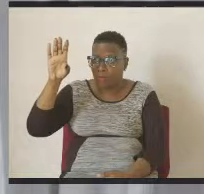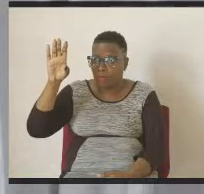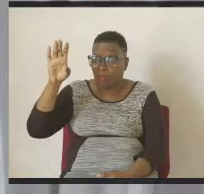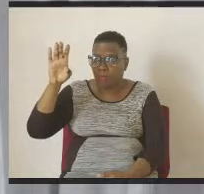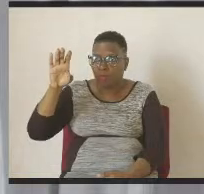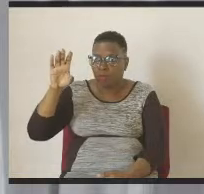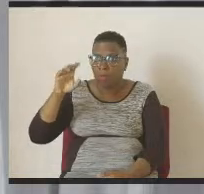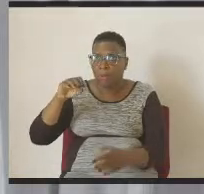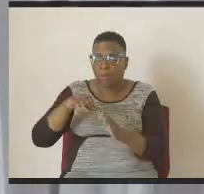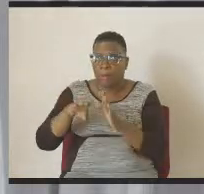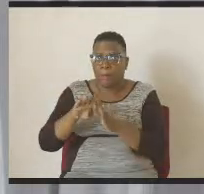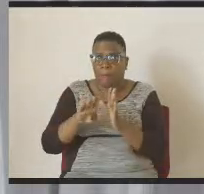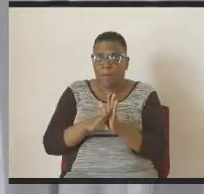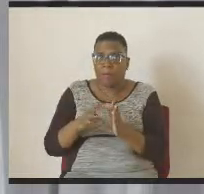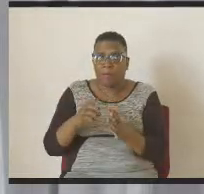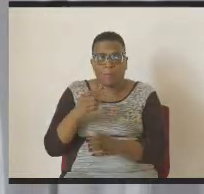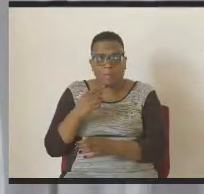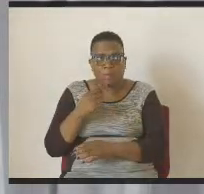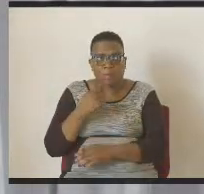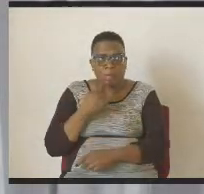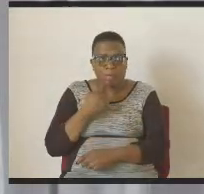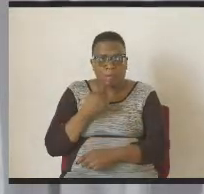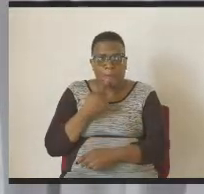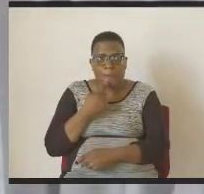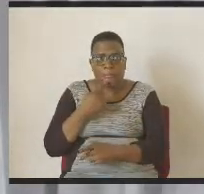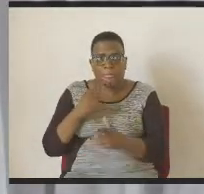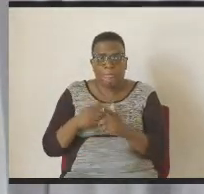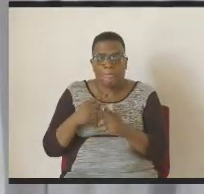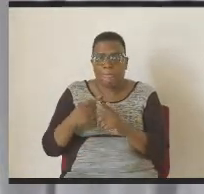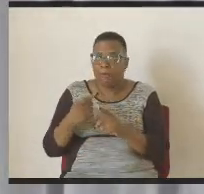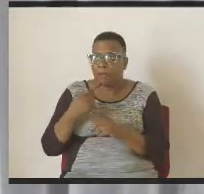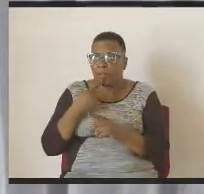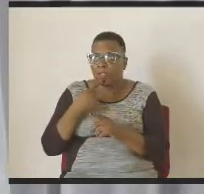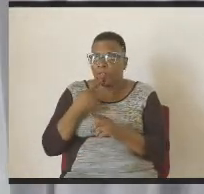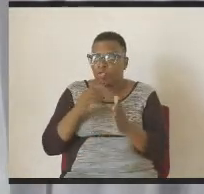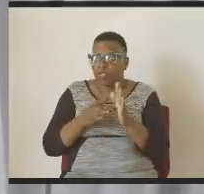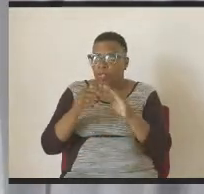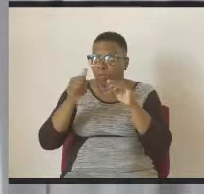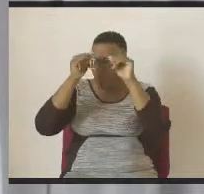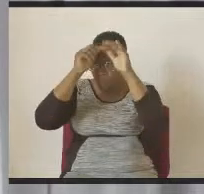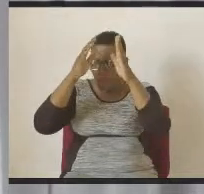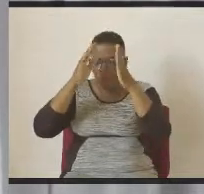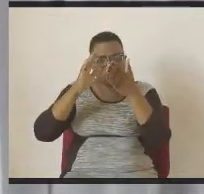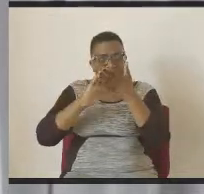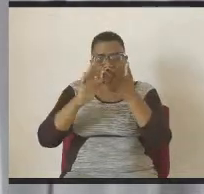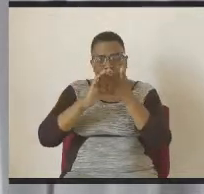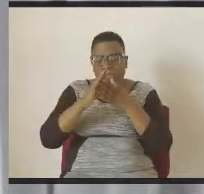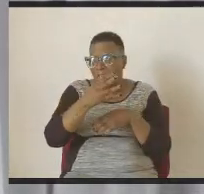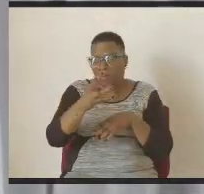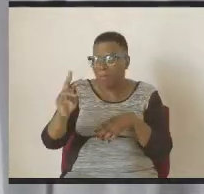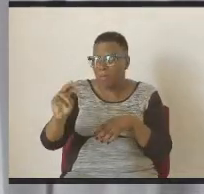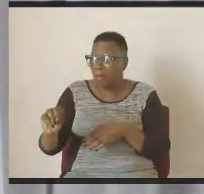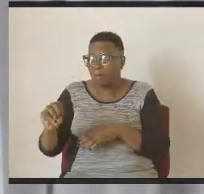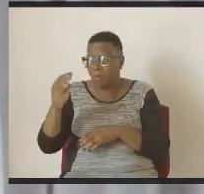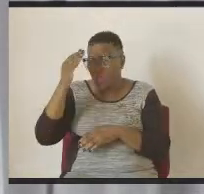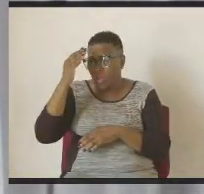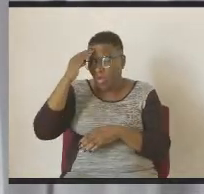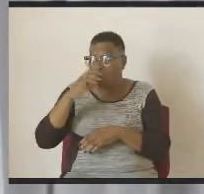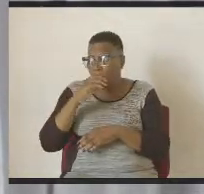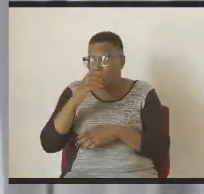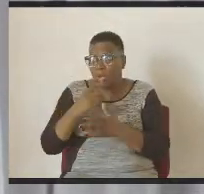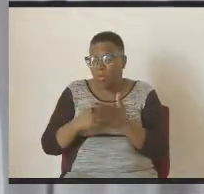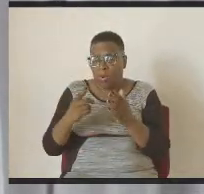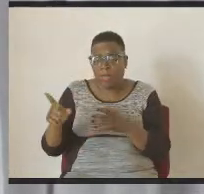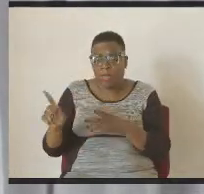Luke 23:34. Then said Jesus, Father, forgive them, for they know not what they